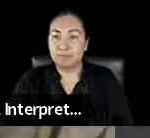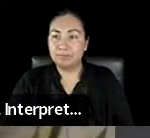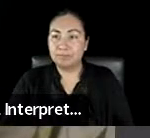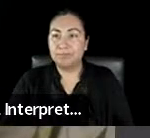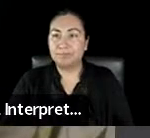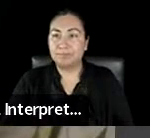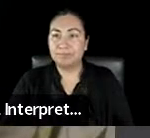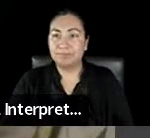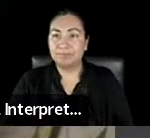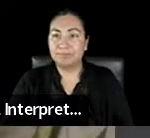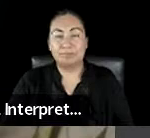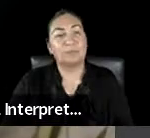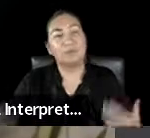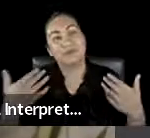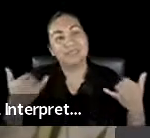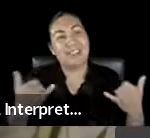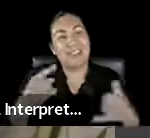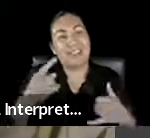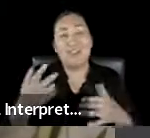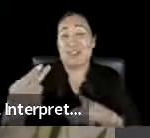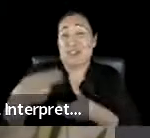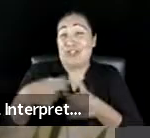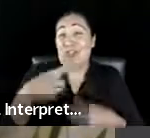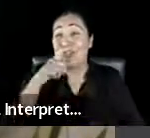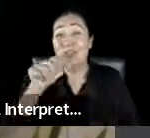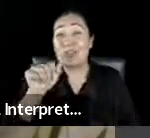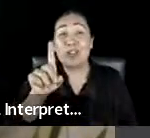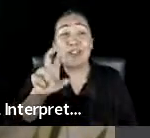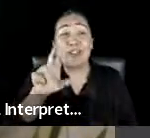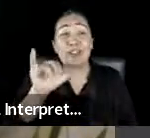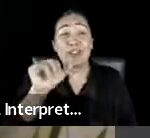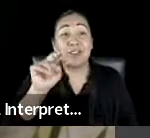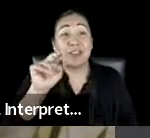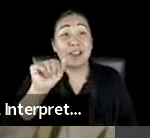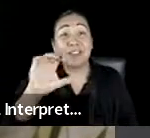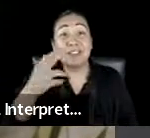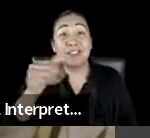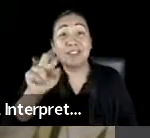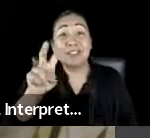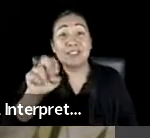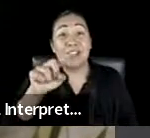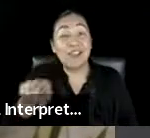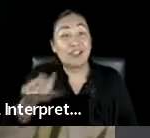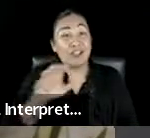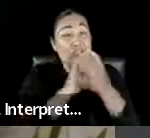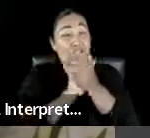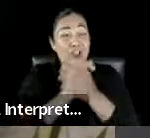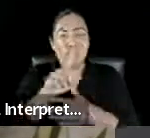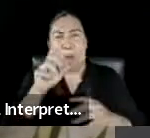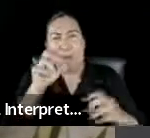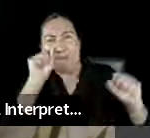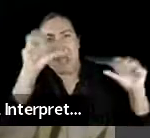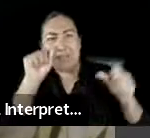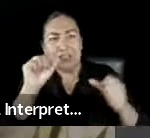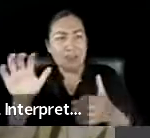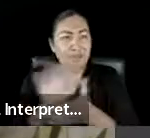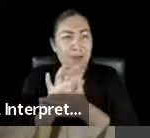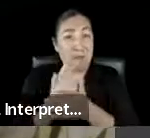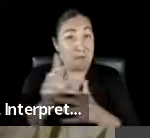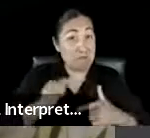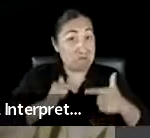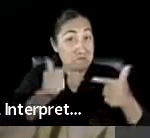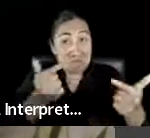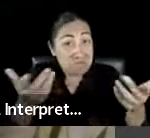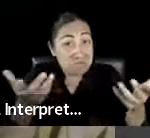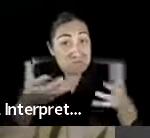All right, and joining me on stage is Adriana Chavez. Congratulations on your amazing film. And I'm going to go ahead and turn the stage over to you,